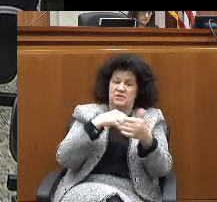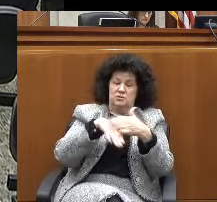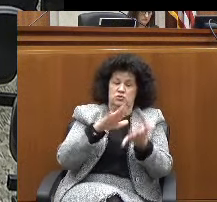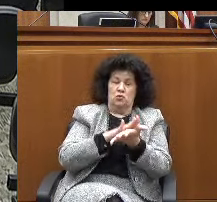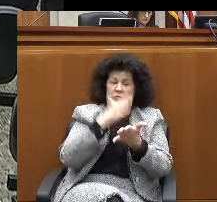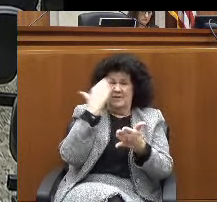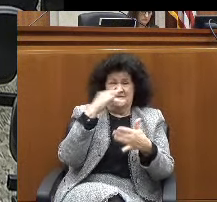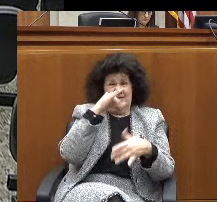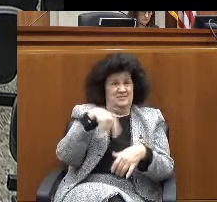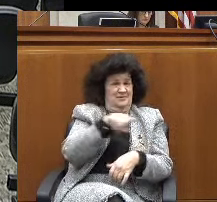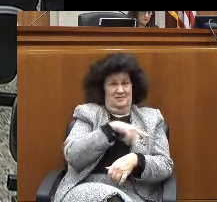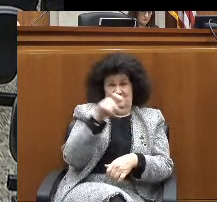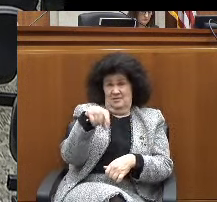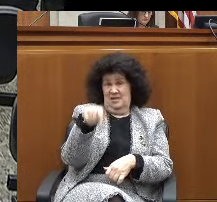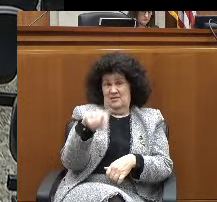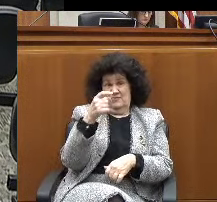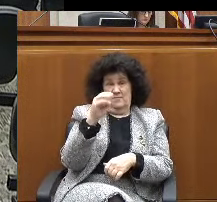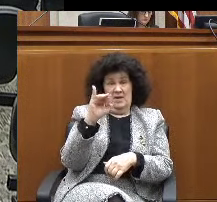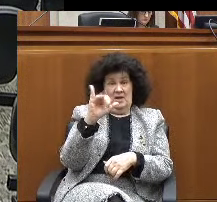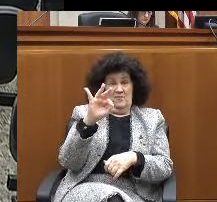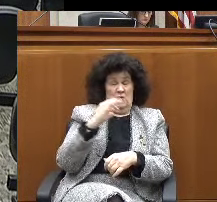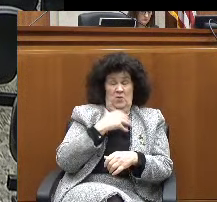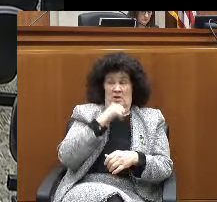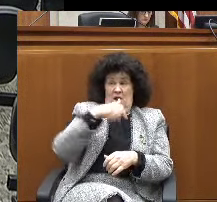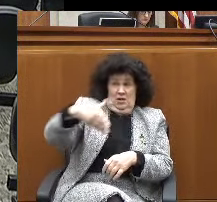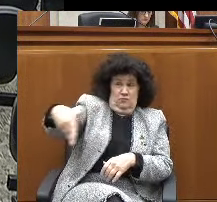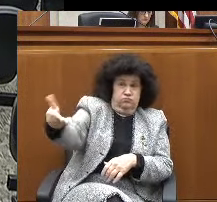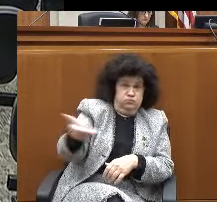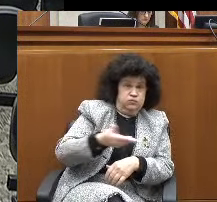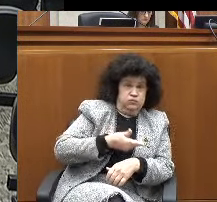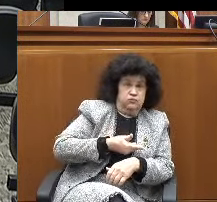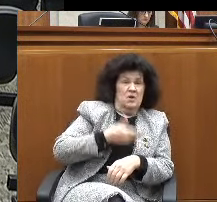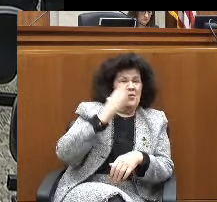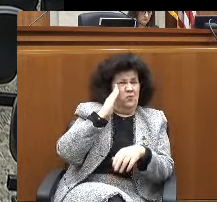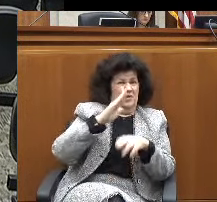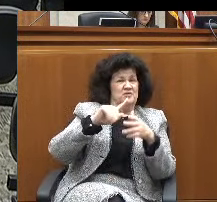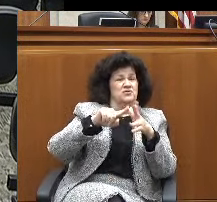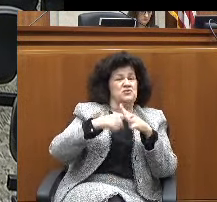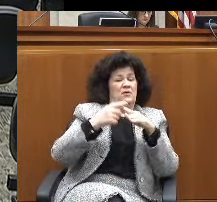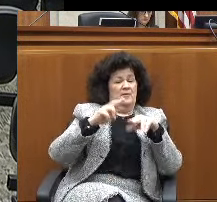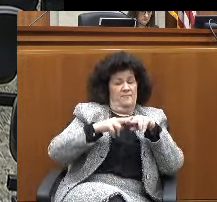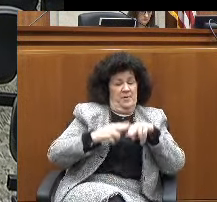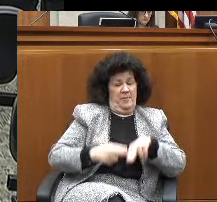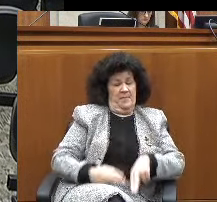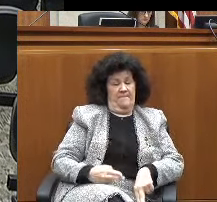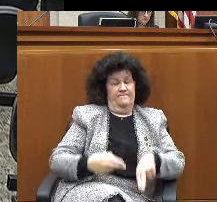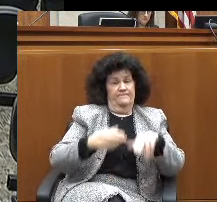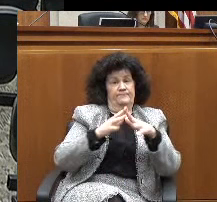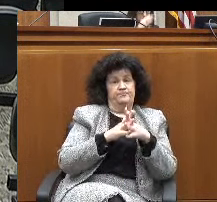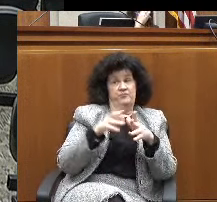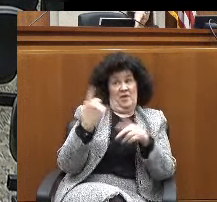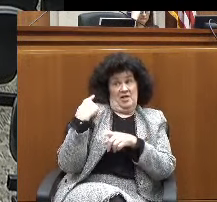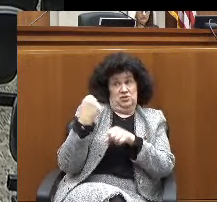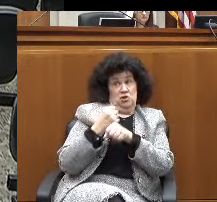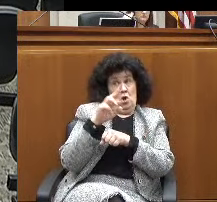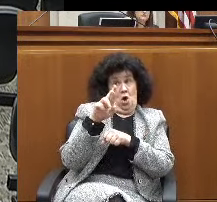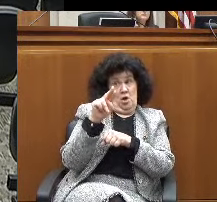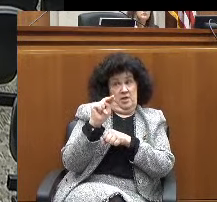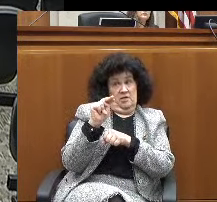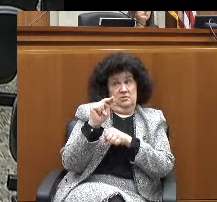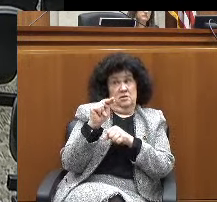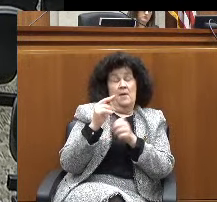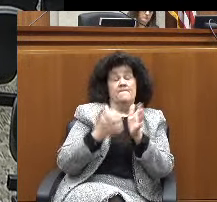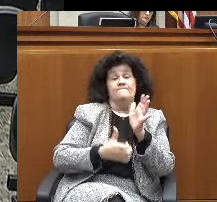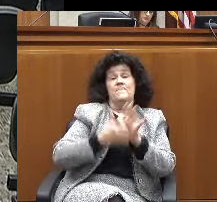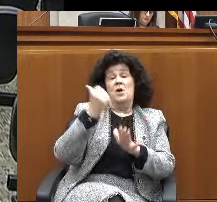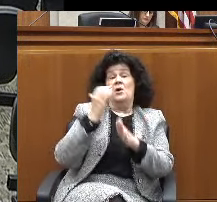if we don't do that, we'll start to see a decline. We knew that 61% of RNs in Louisiana were over the age of 50 last year, so that means